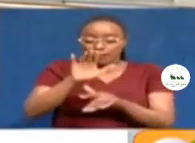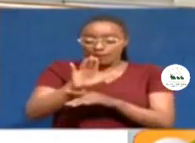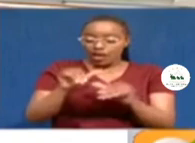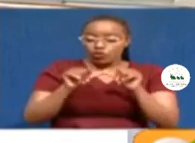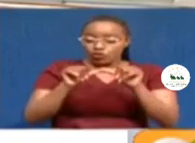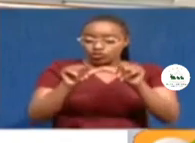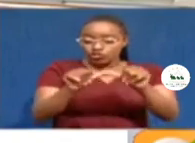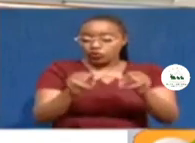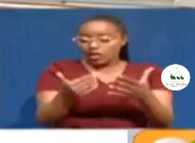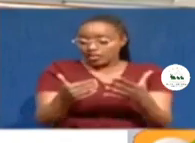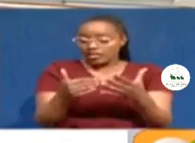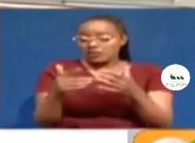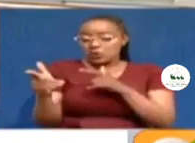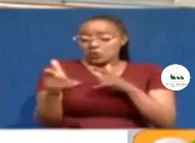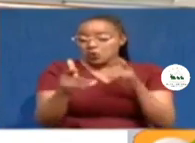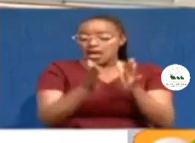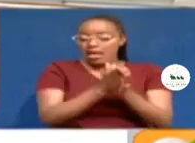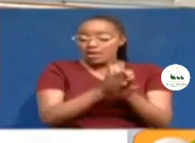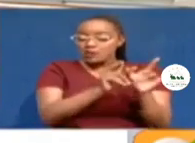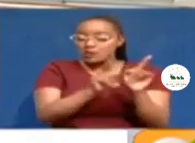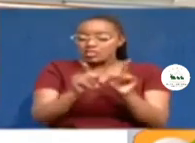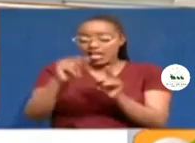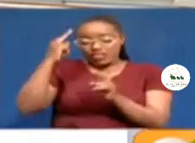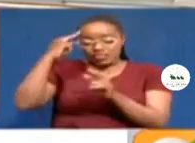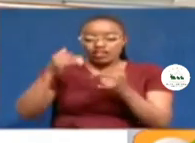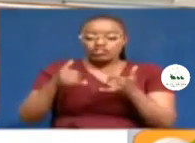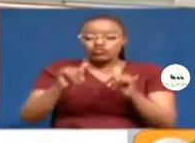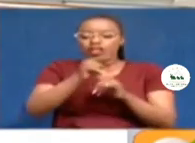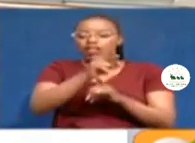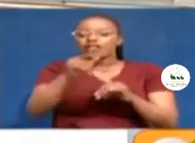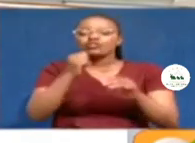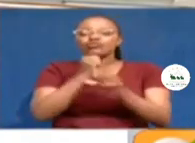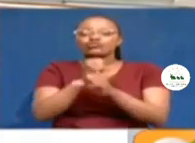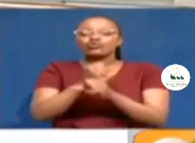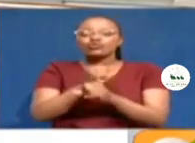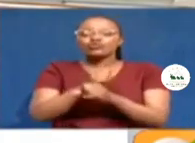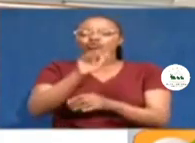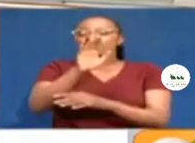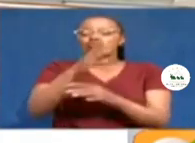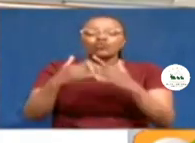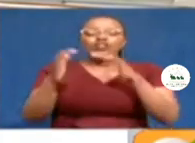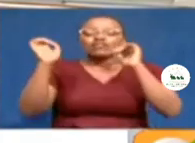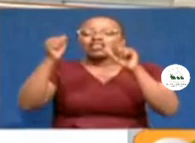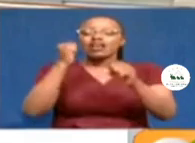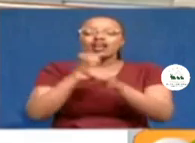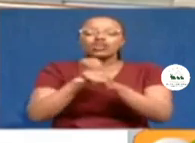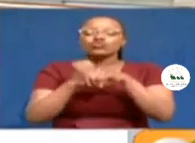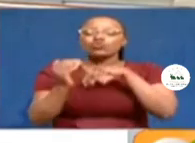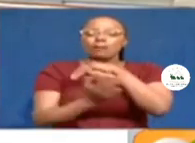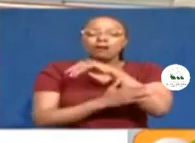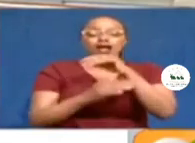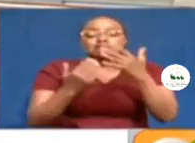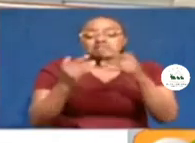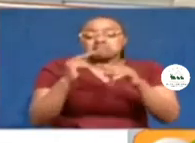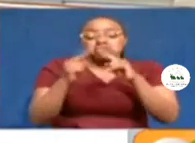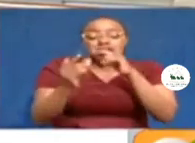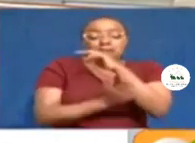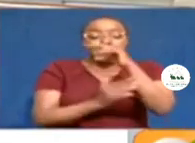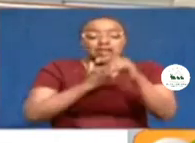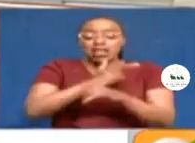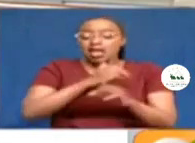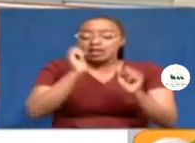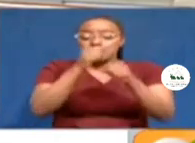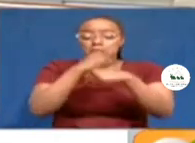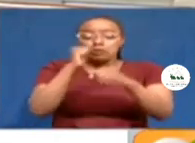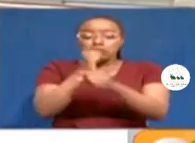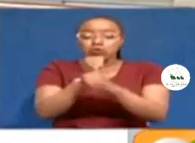thing and literally daring them to do their worst, which unfortunately they are not